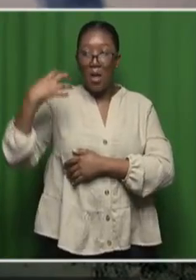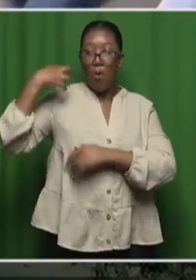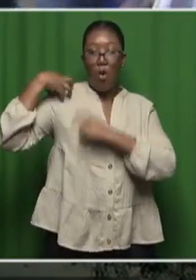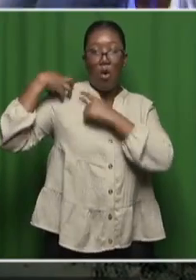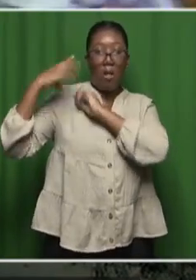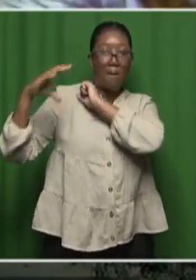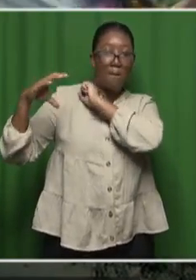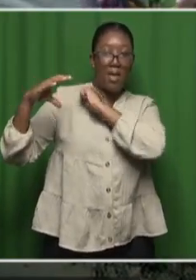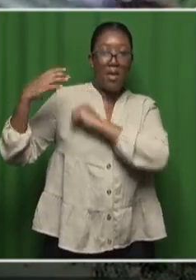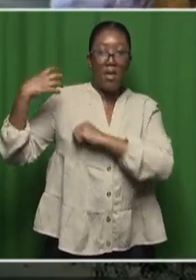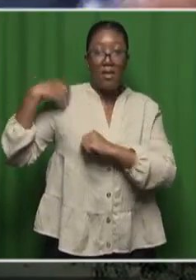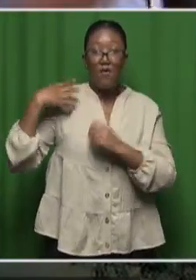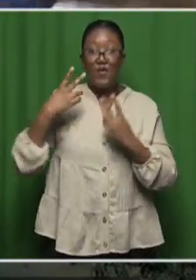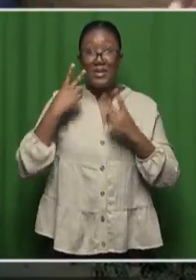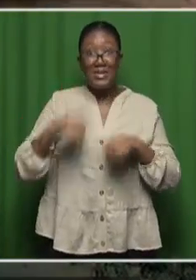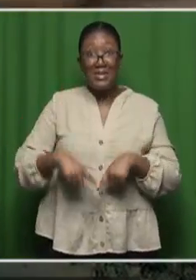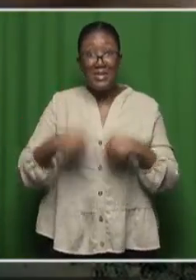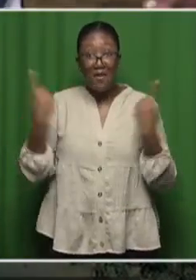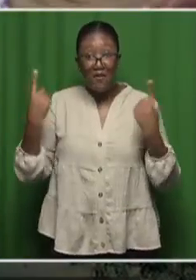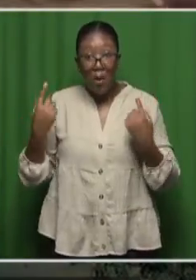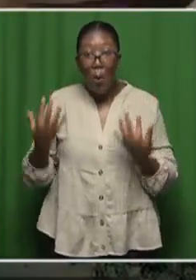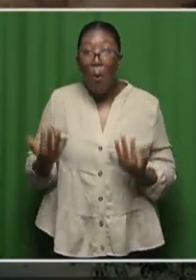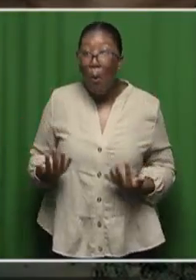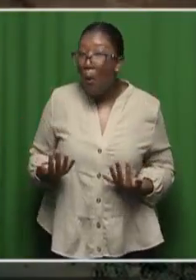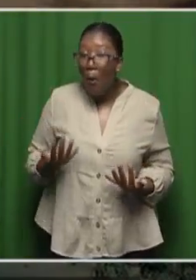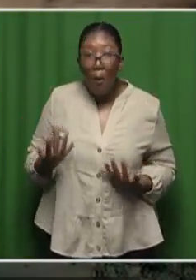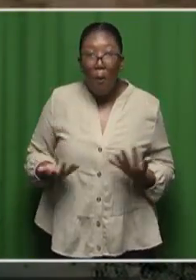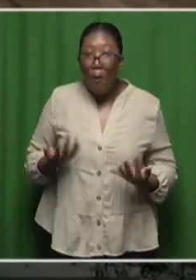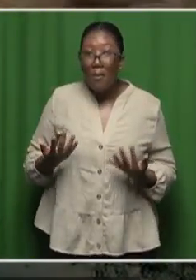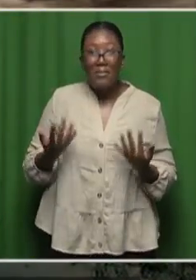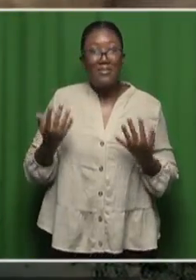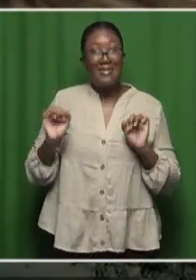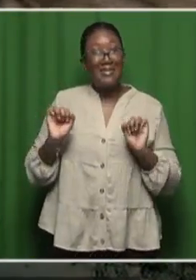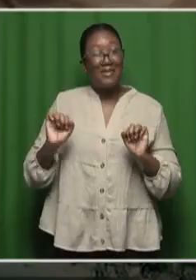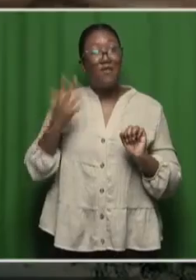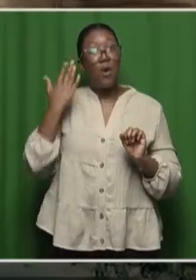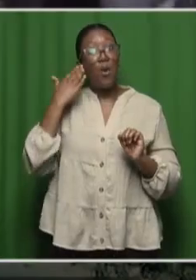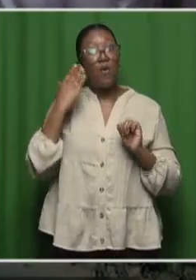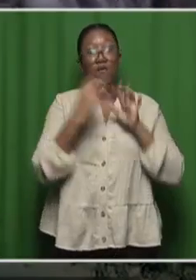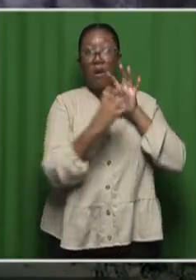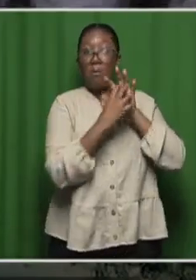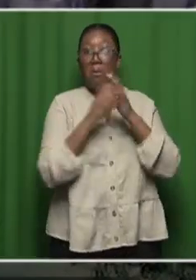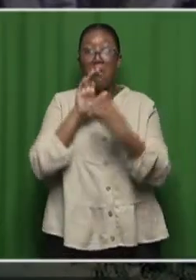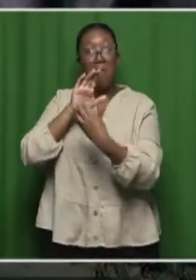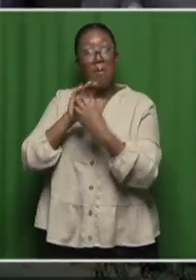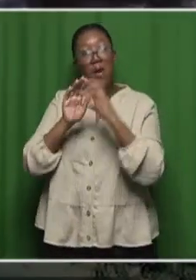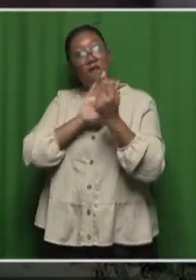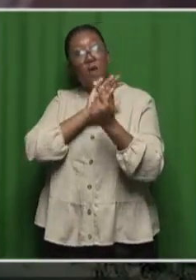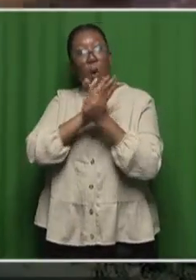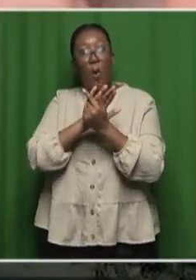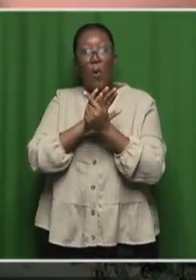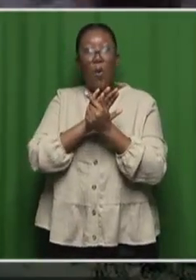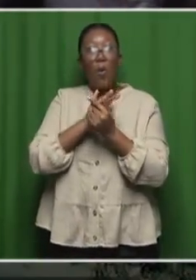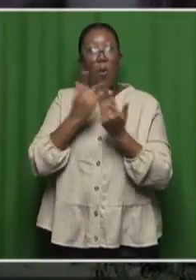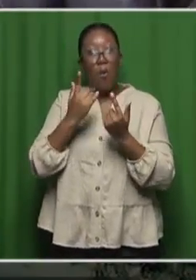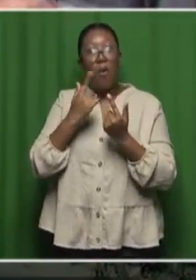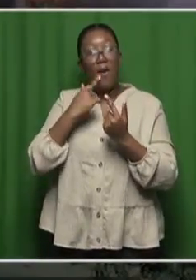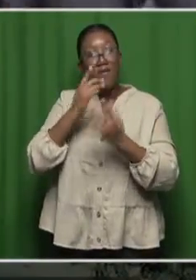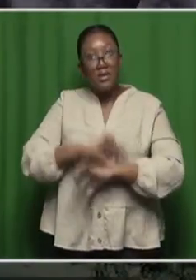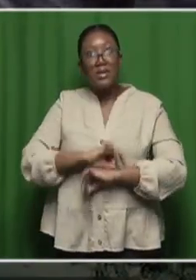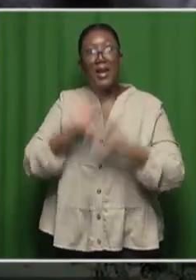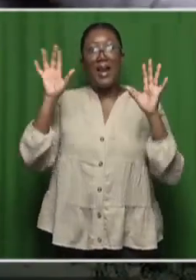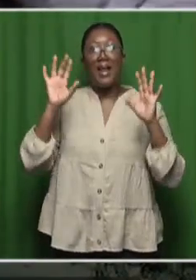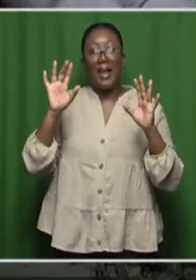those really massive differences, or in terms of trademark law, we have to just show the marks are confusingly similar. They do not have to